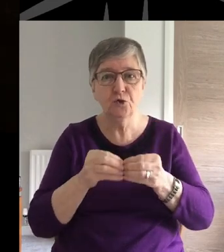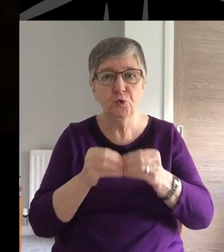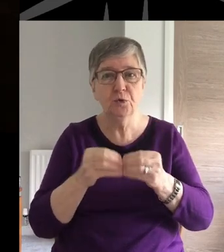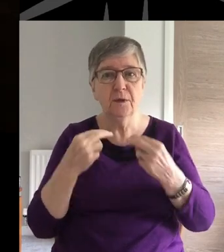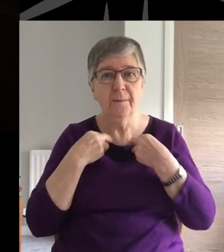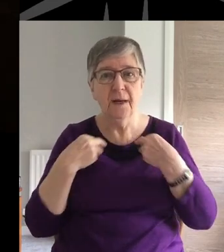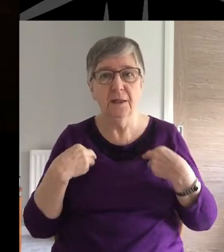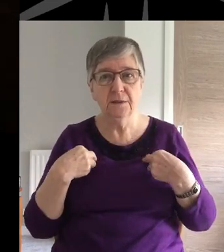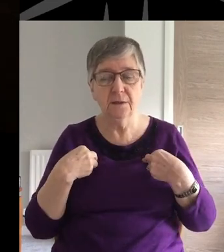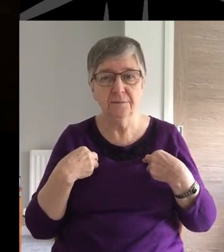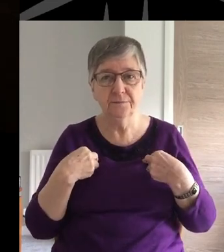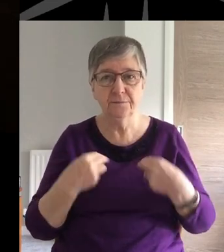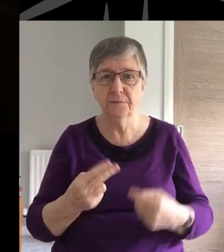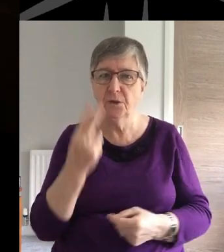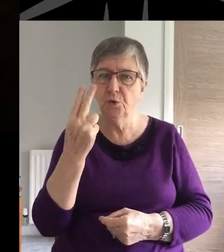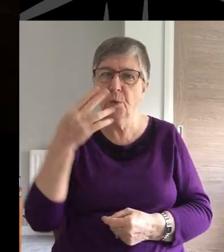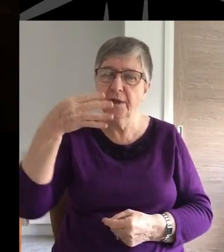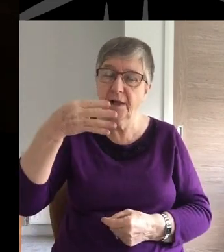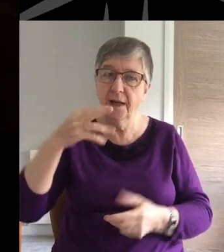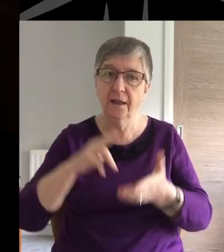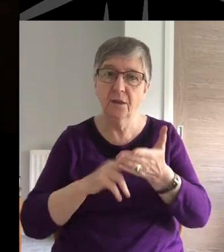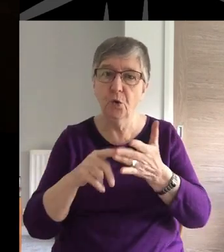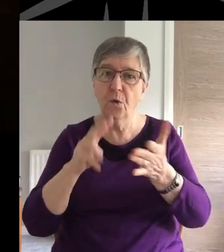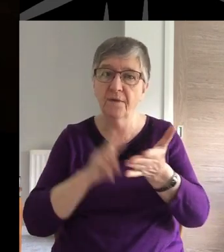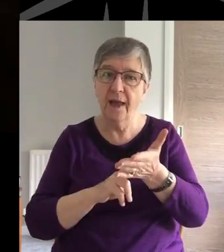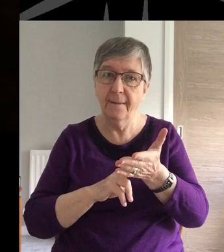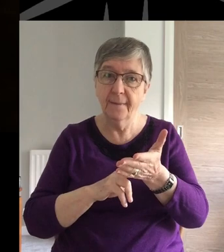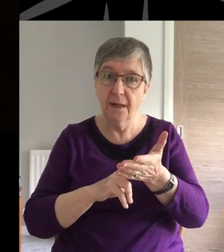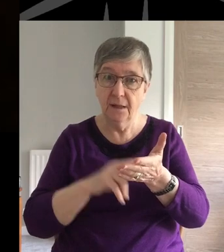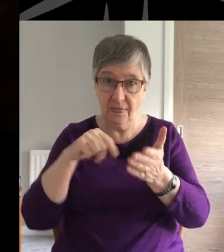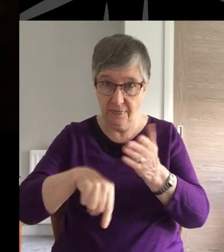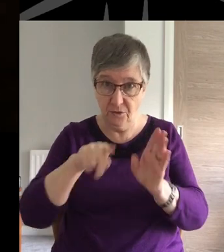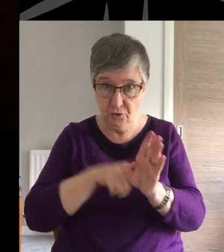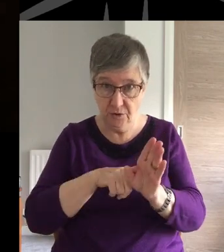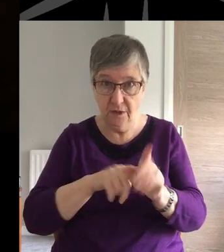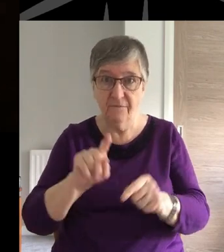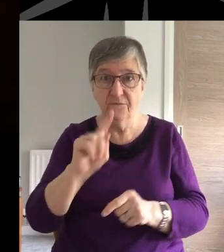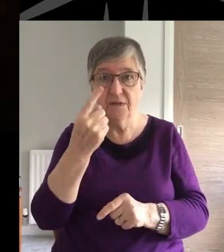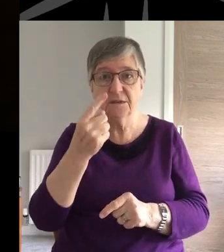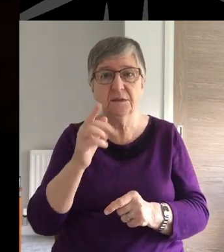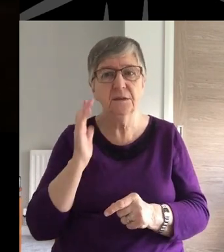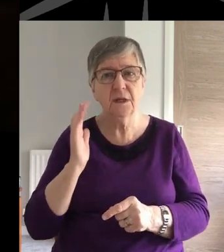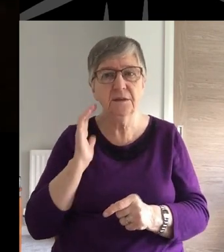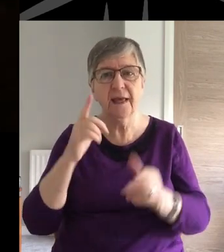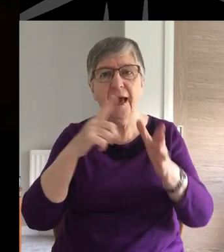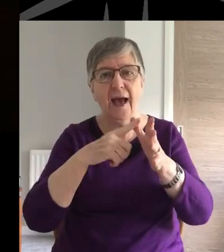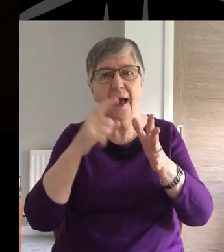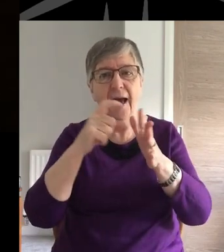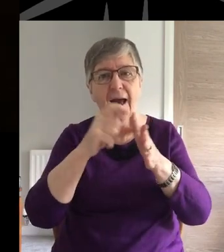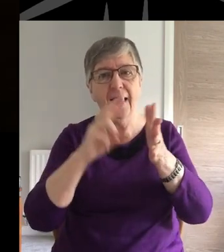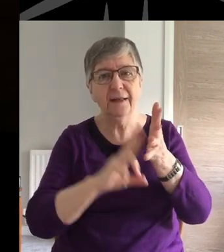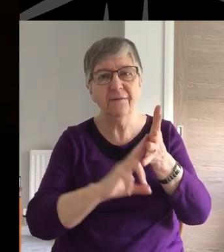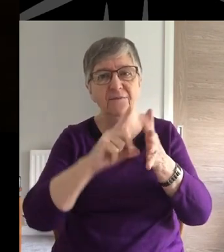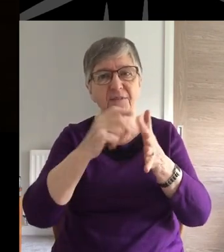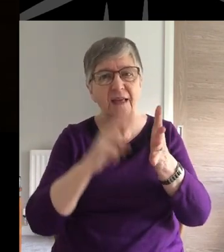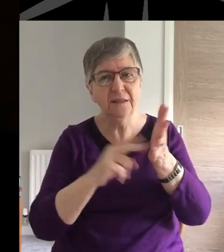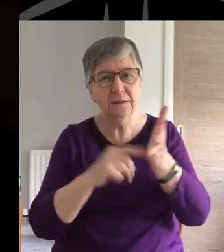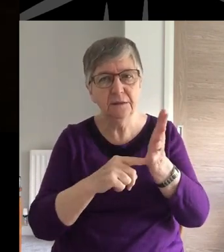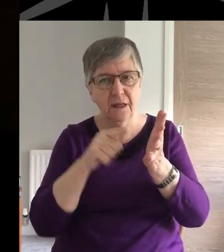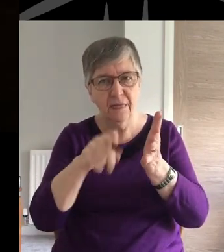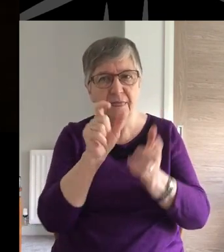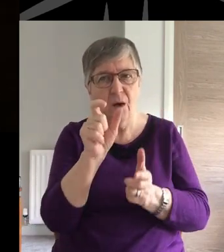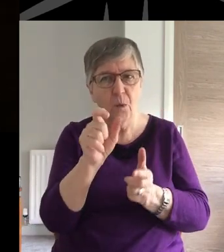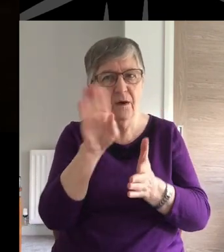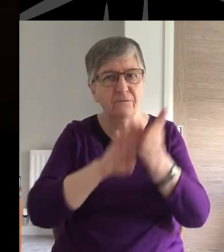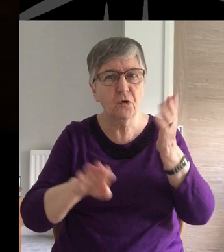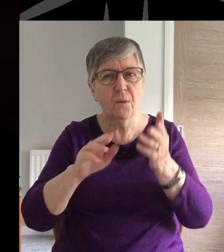The 29th of November this year is the first Sunday in Advent. Advent's a word from the Latin, which